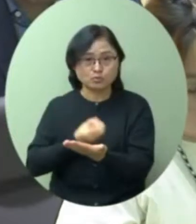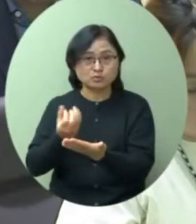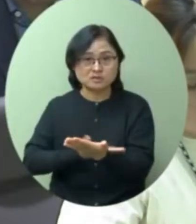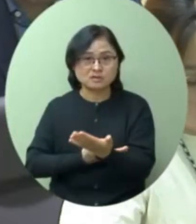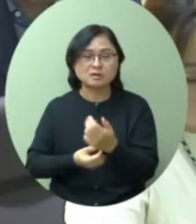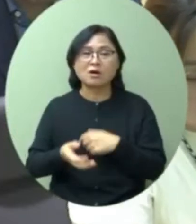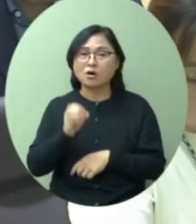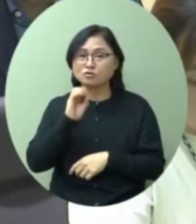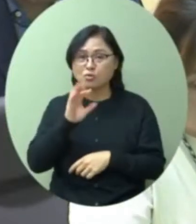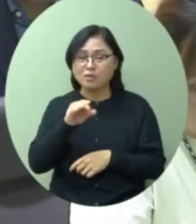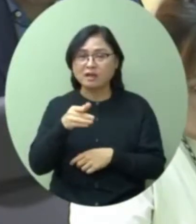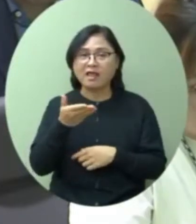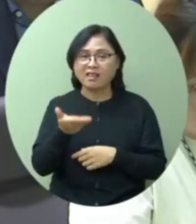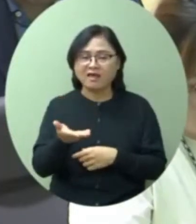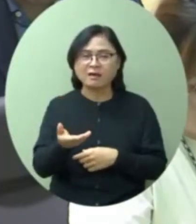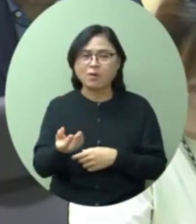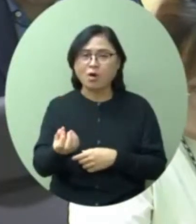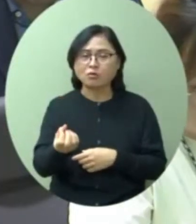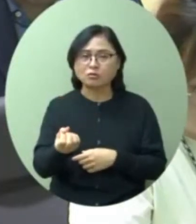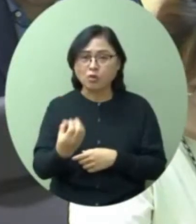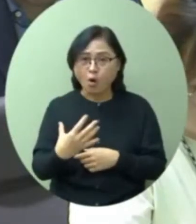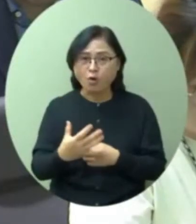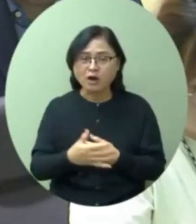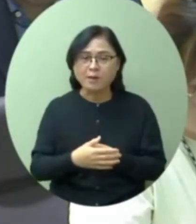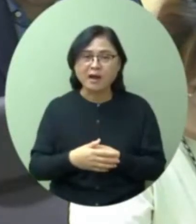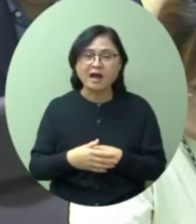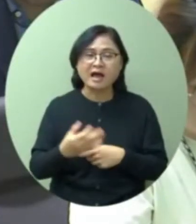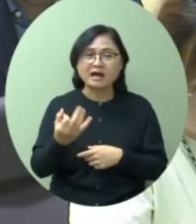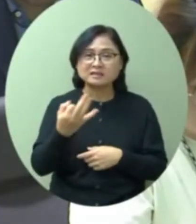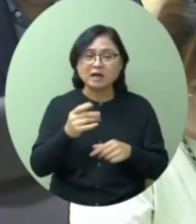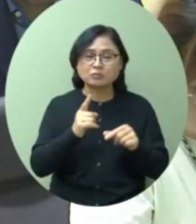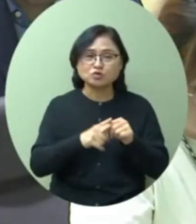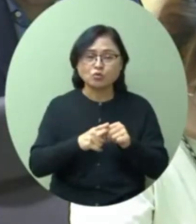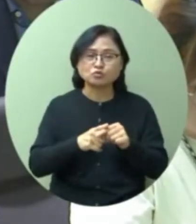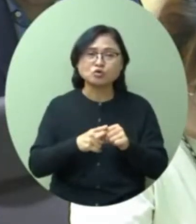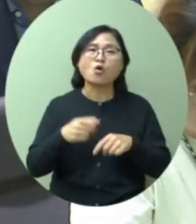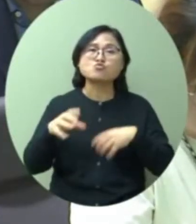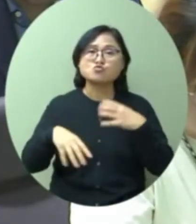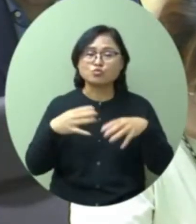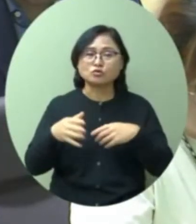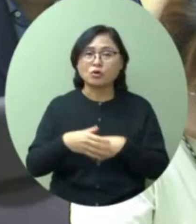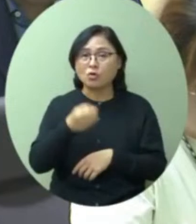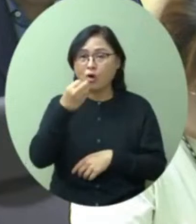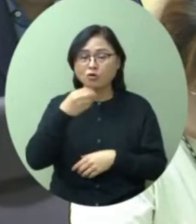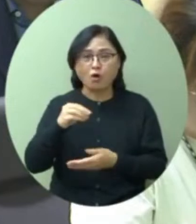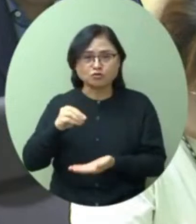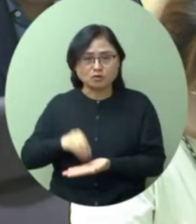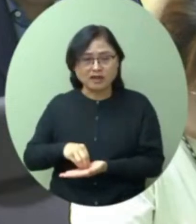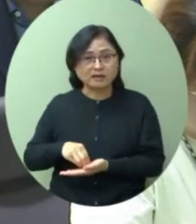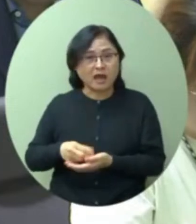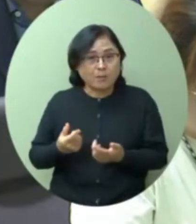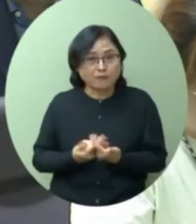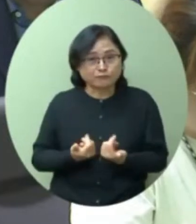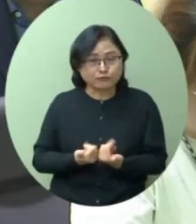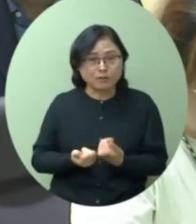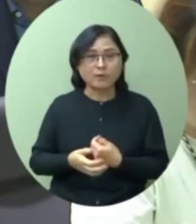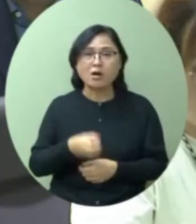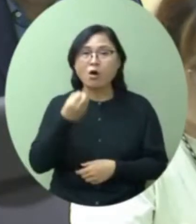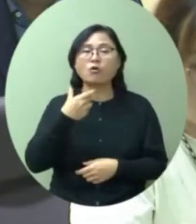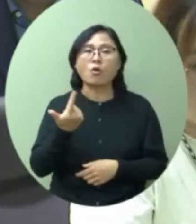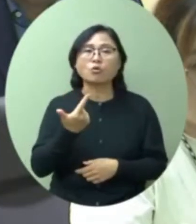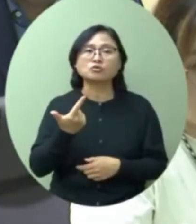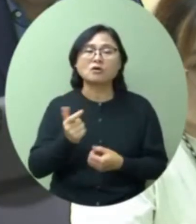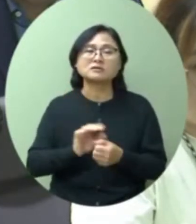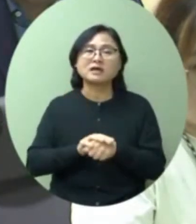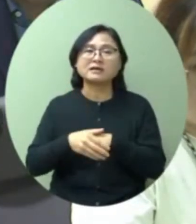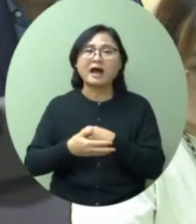So do these measures implement what's proposed in the third plenum? Hong Kong has risen